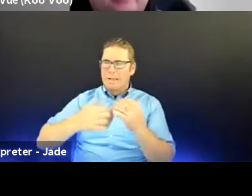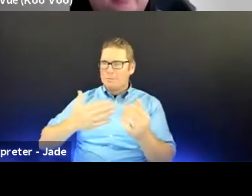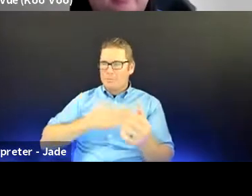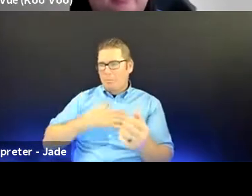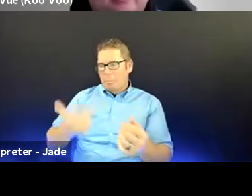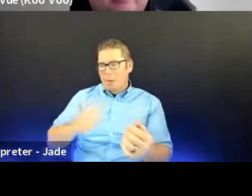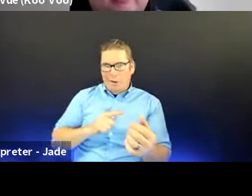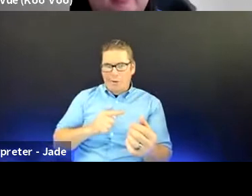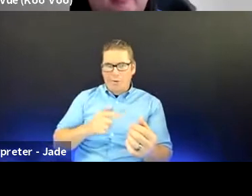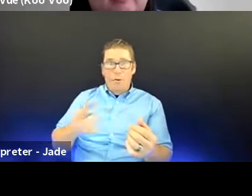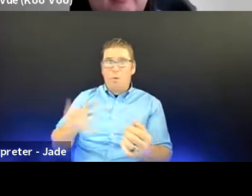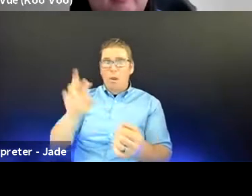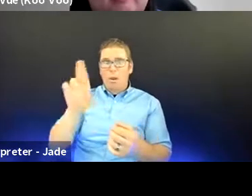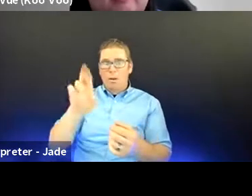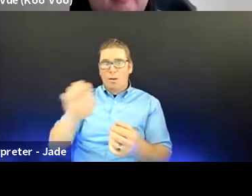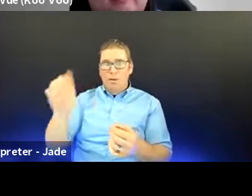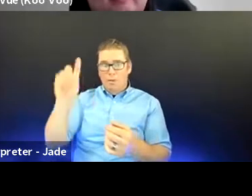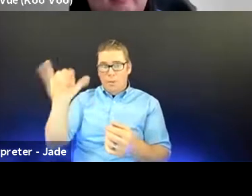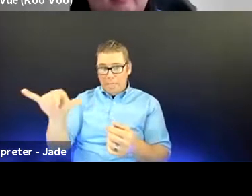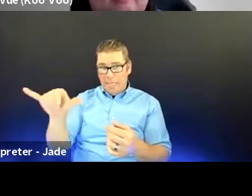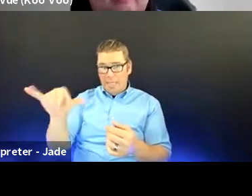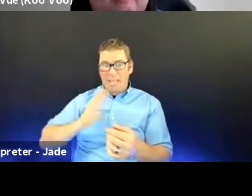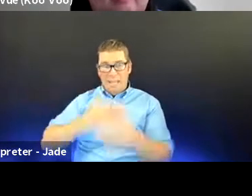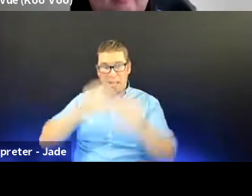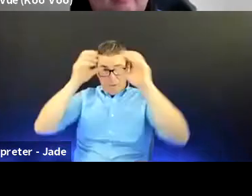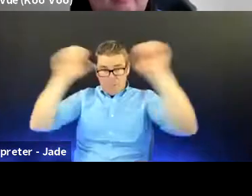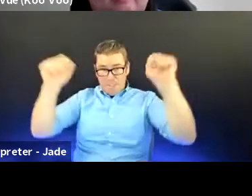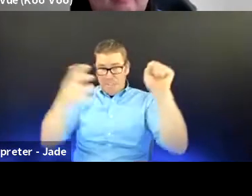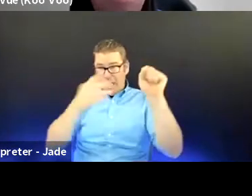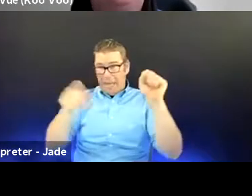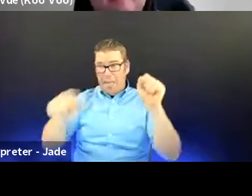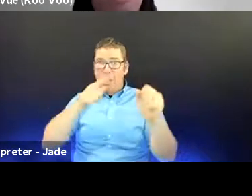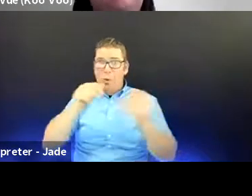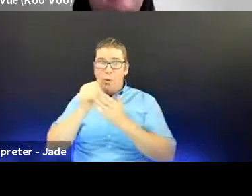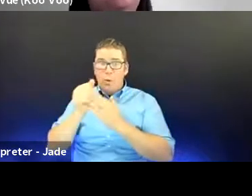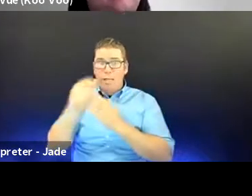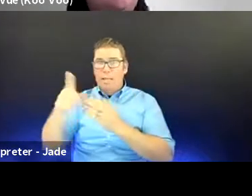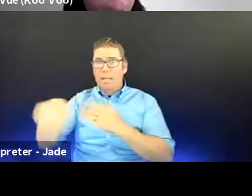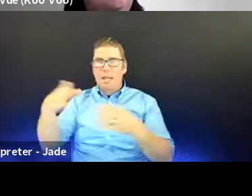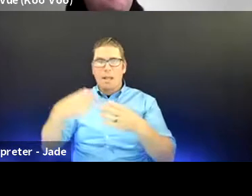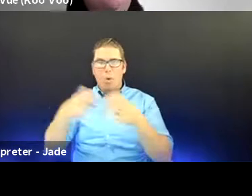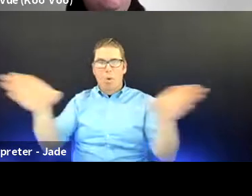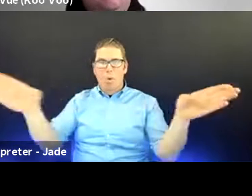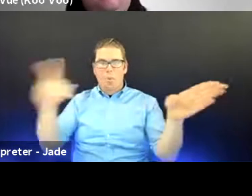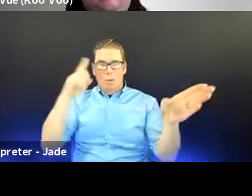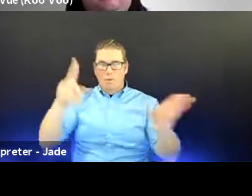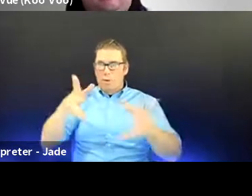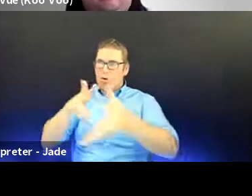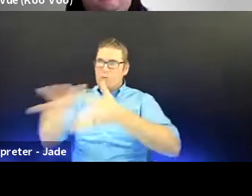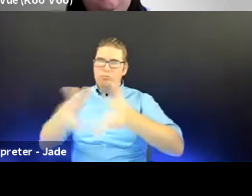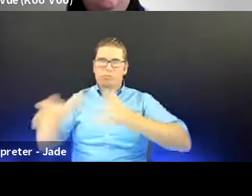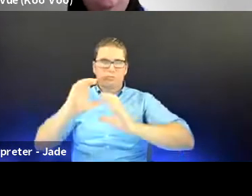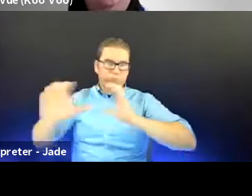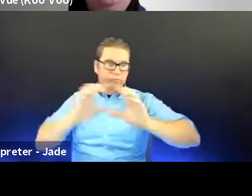college, is doing right now is our president and leadership there has been opening up to having dialogues and just being honest about how the message comes out. Dr.